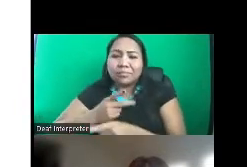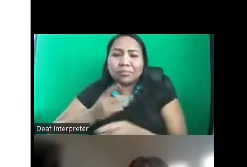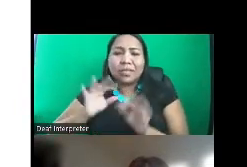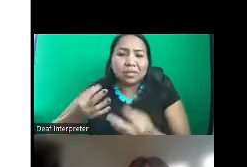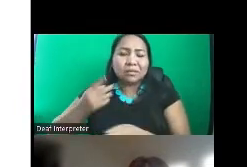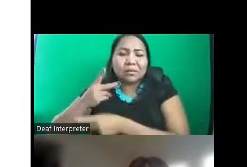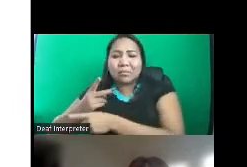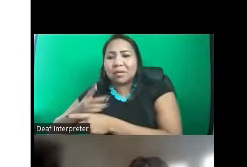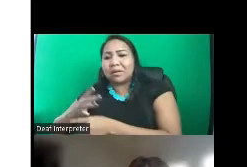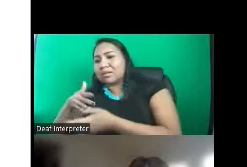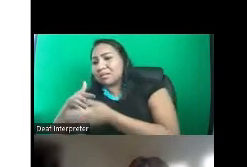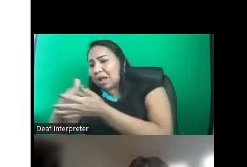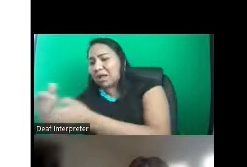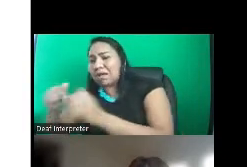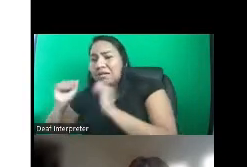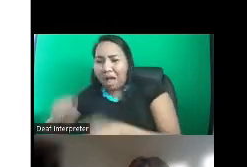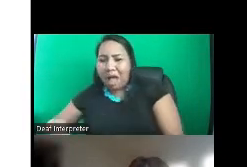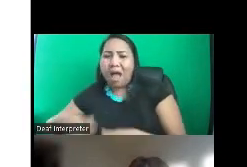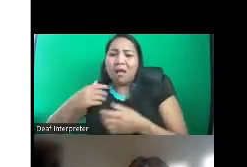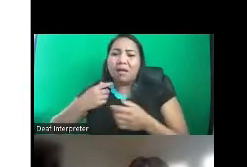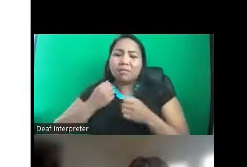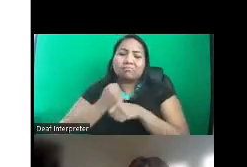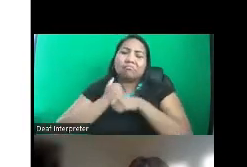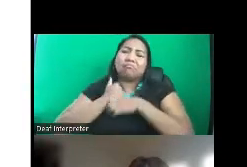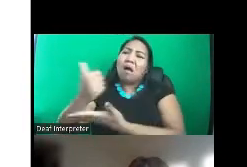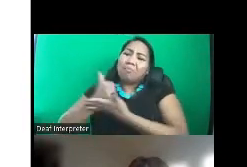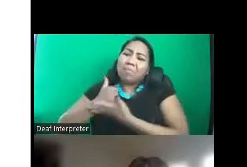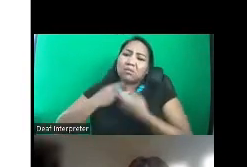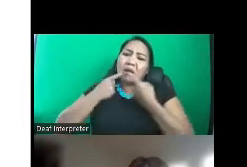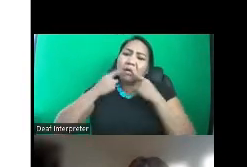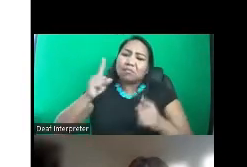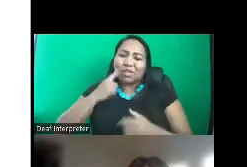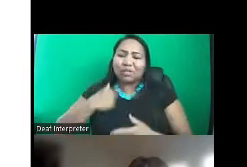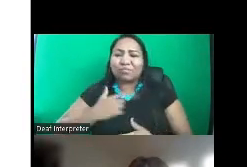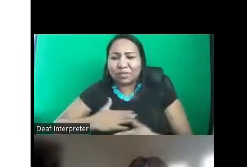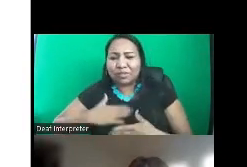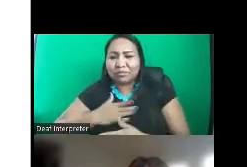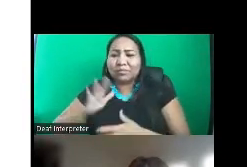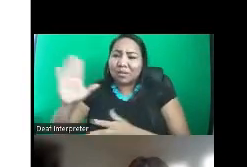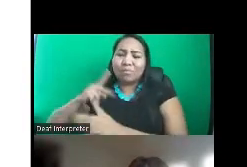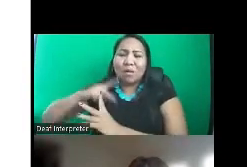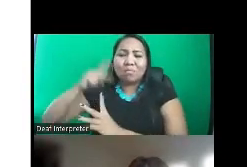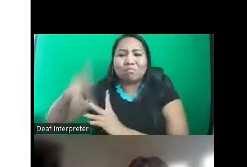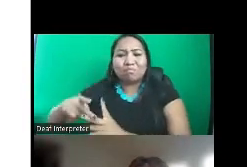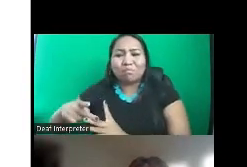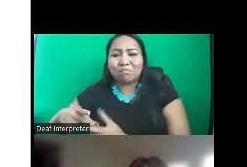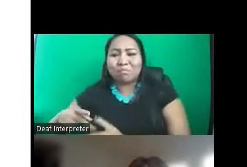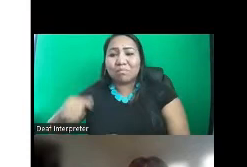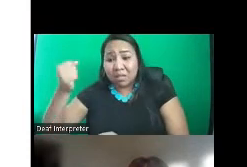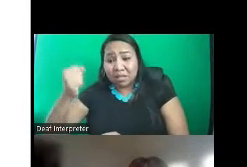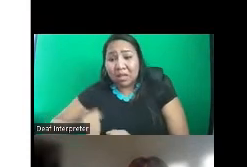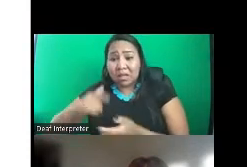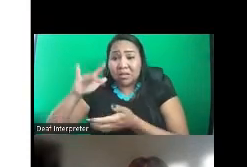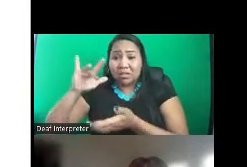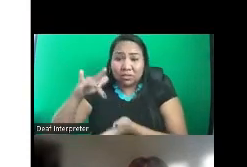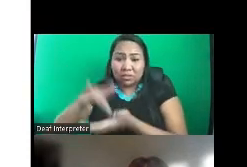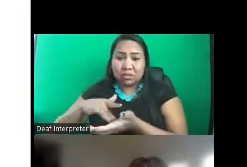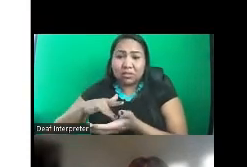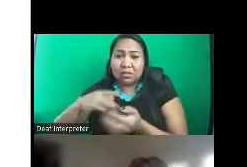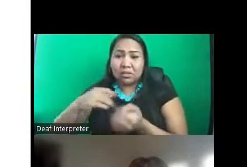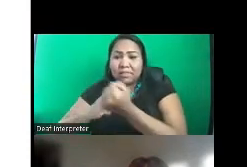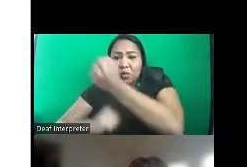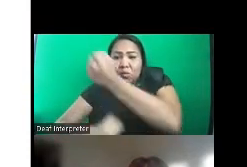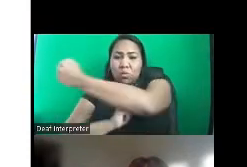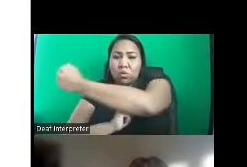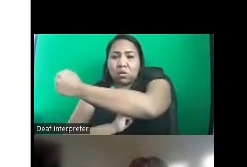with that program, South Central Foundation has also provided nursing mentors for the Alaska Native and